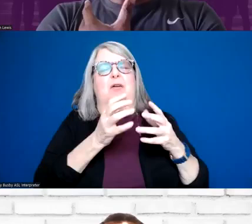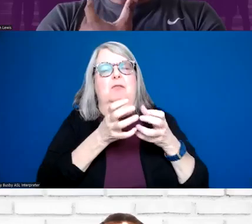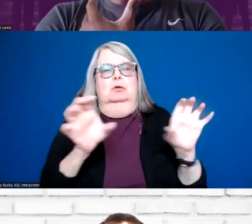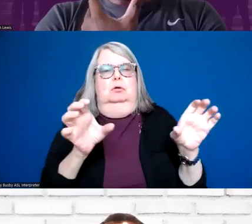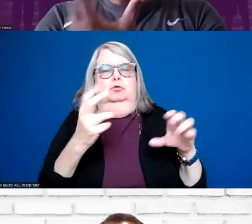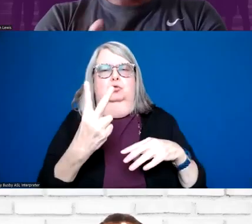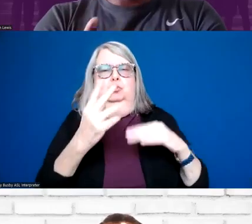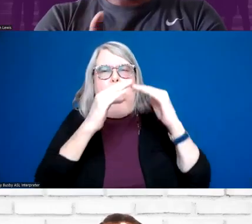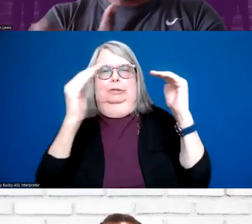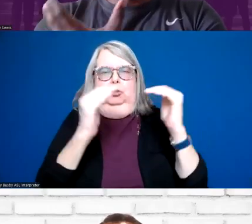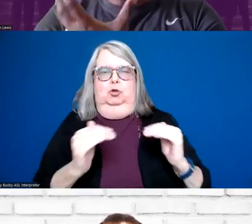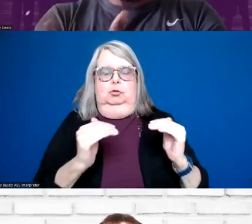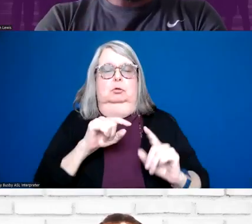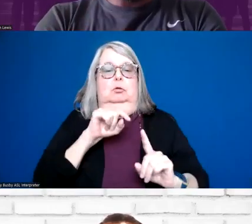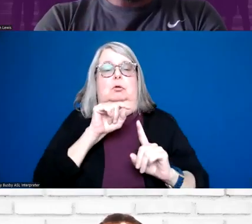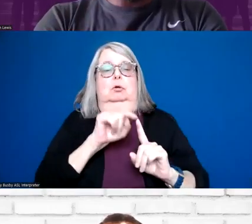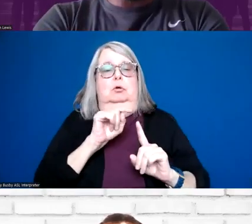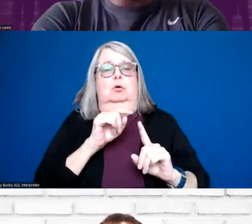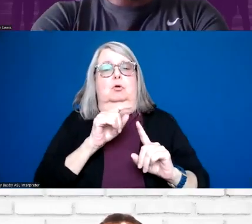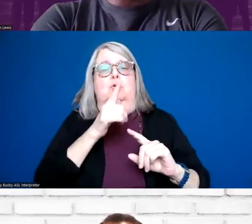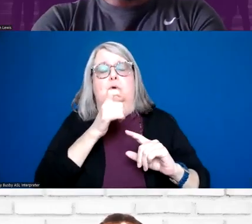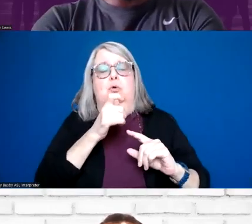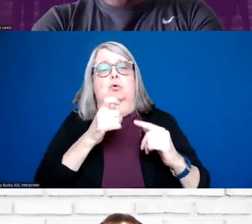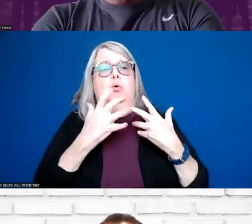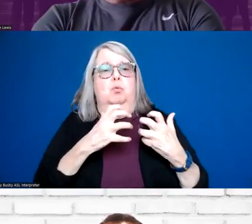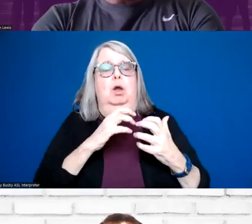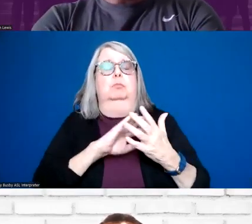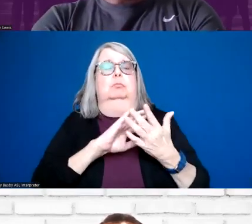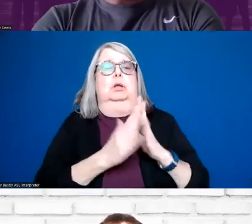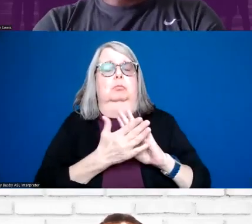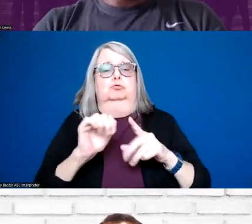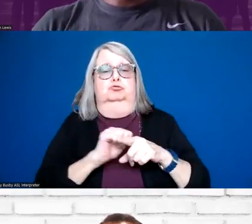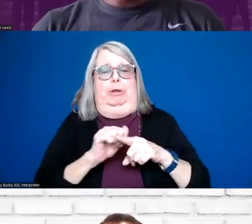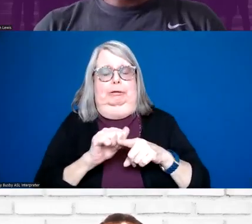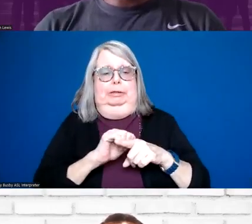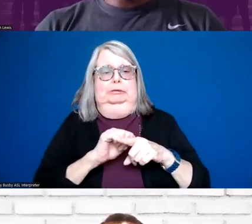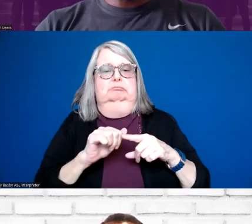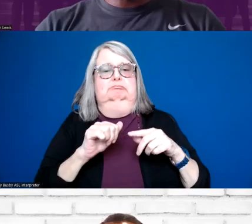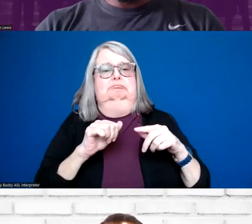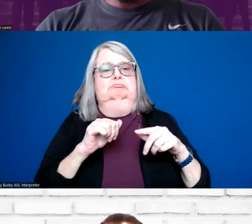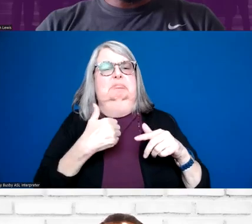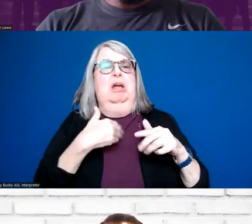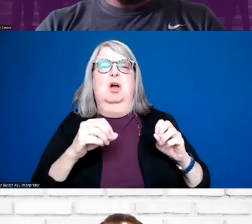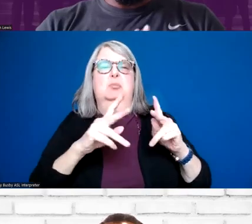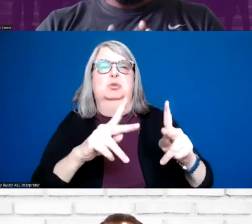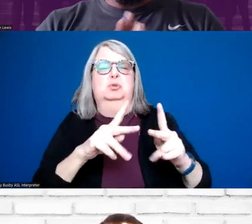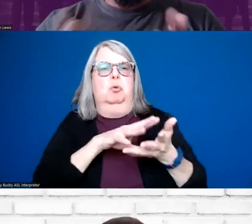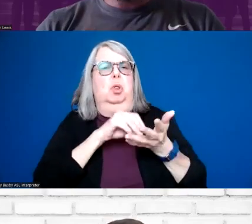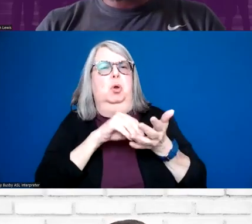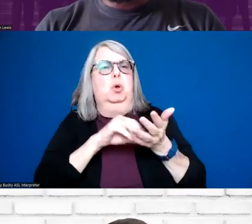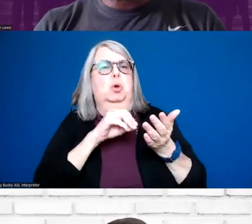So those who are looking to be trained in the program, this gives them an opportunity to learn the scope